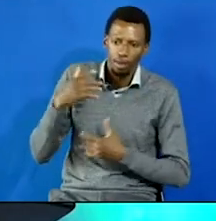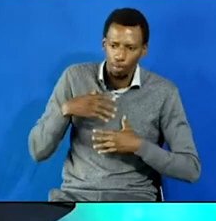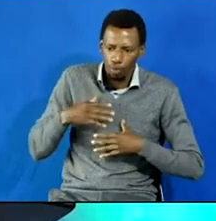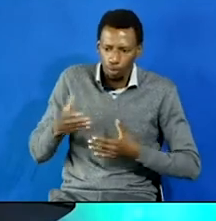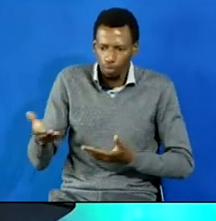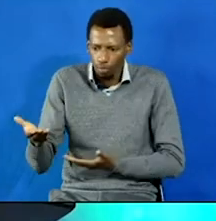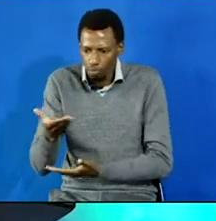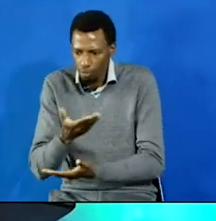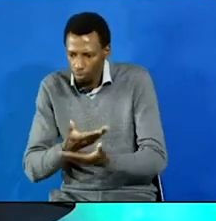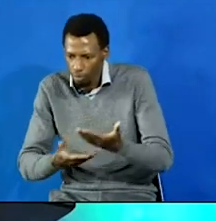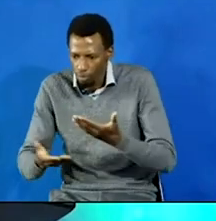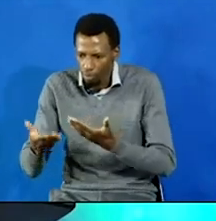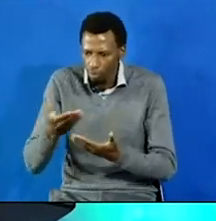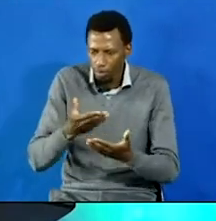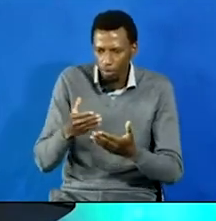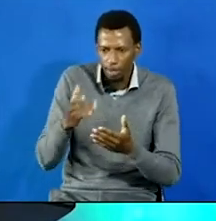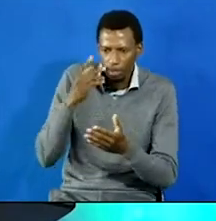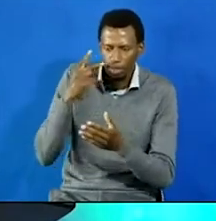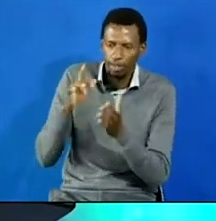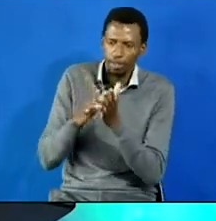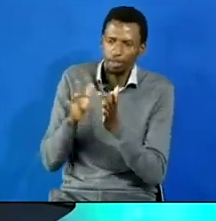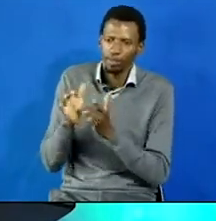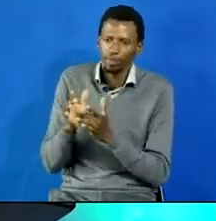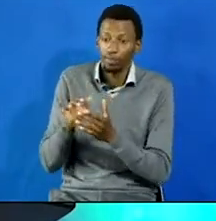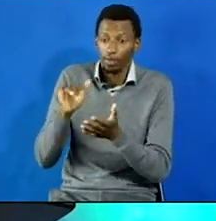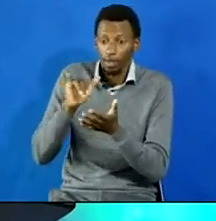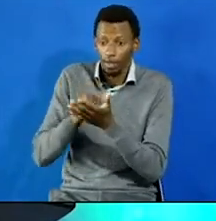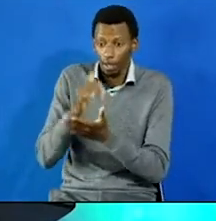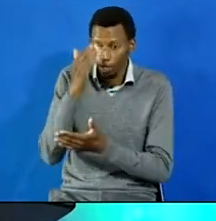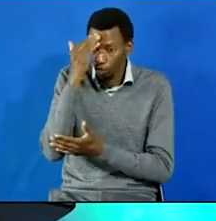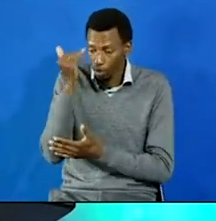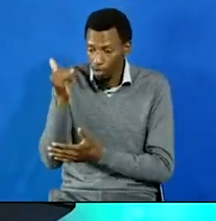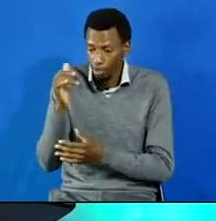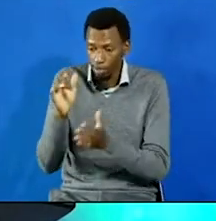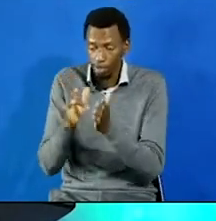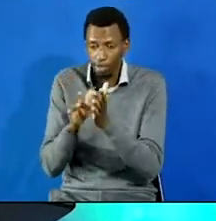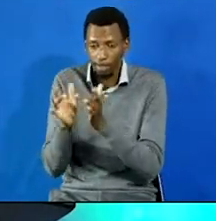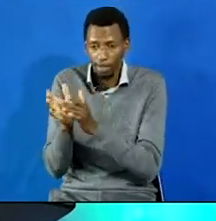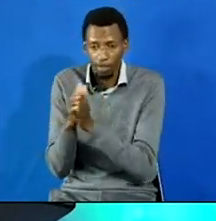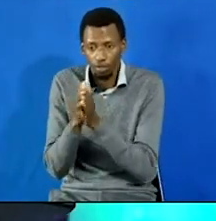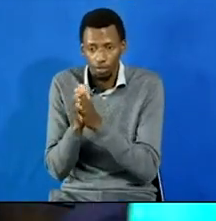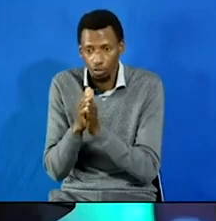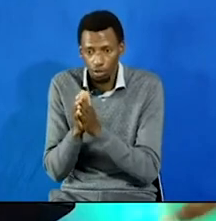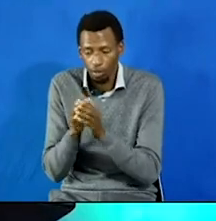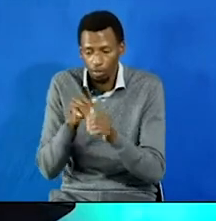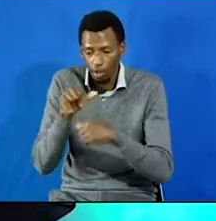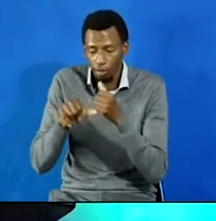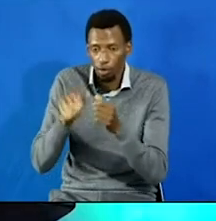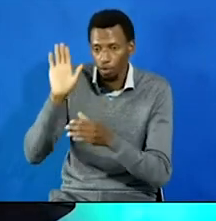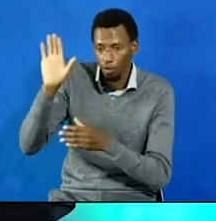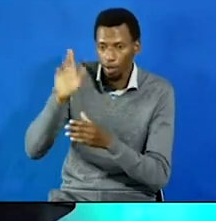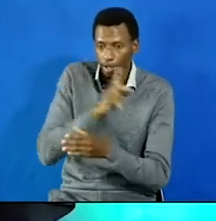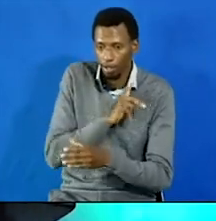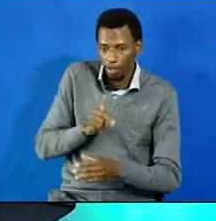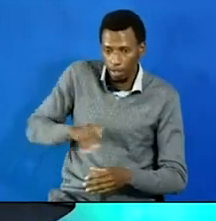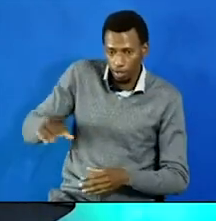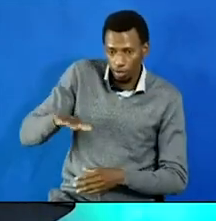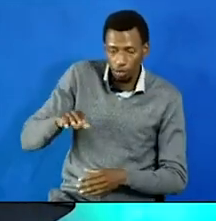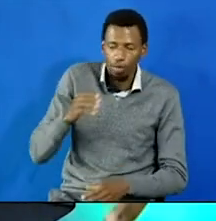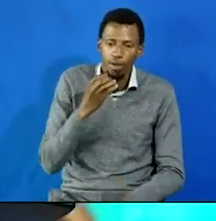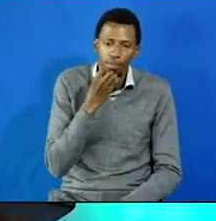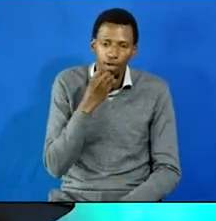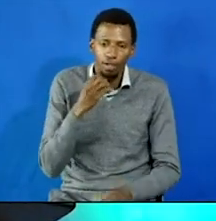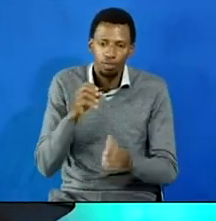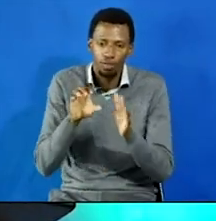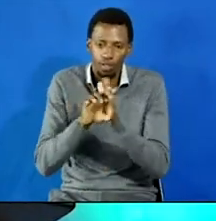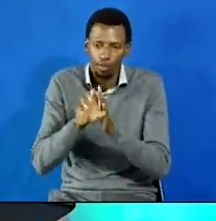me. And that is why Jesus spoke as he was giving a parable about his kingdom in Matthew chapter 25, as from